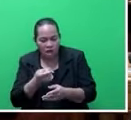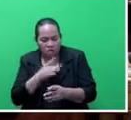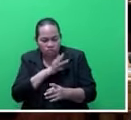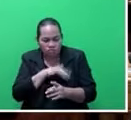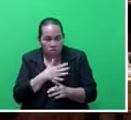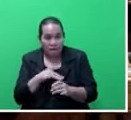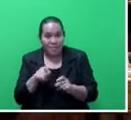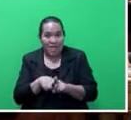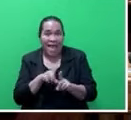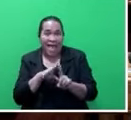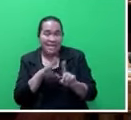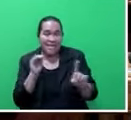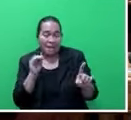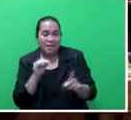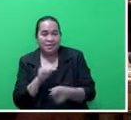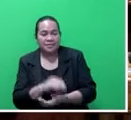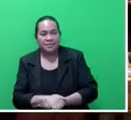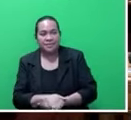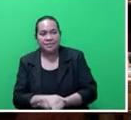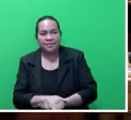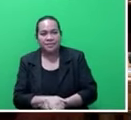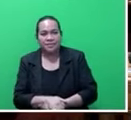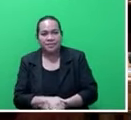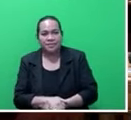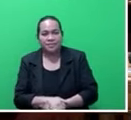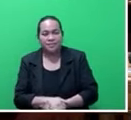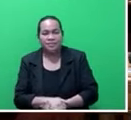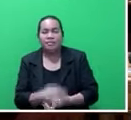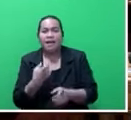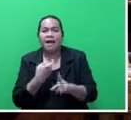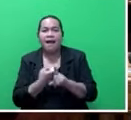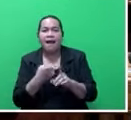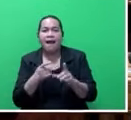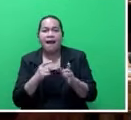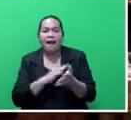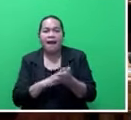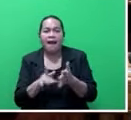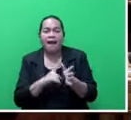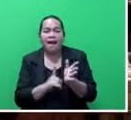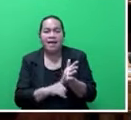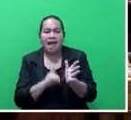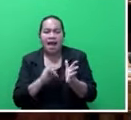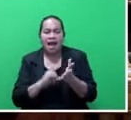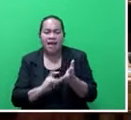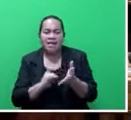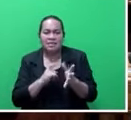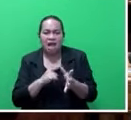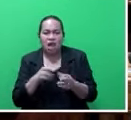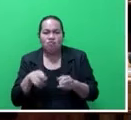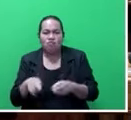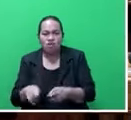give you an example, Honorable Speaker. In Culture Road, there's about 200